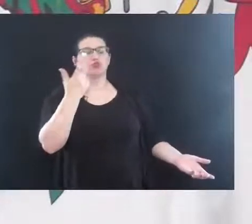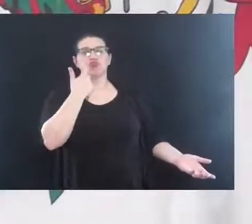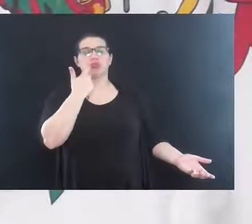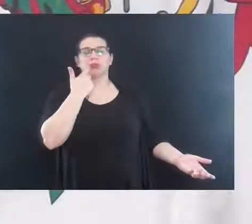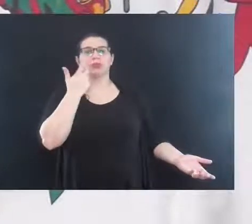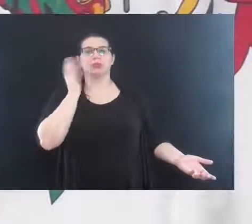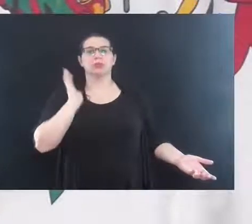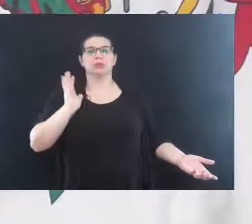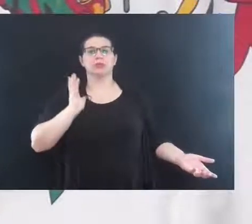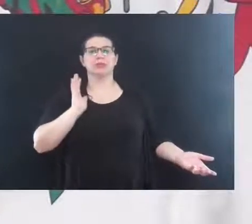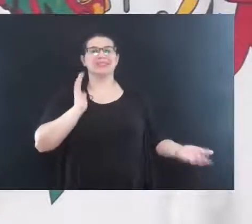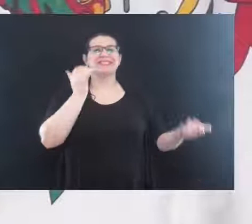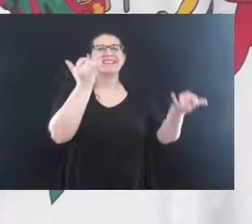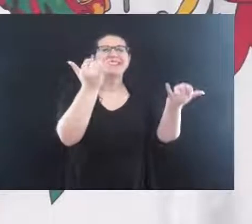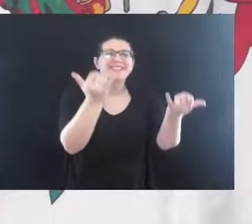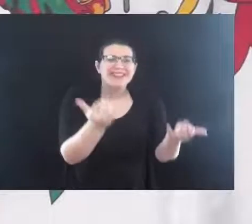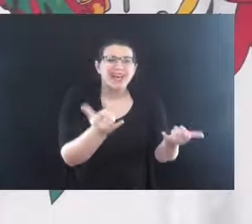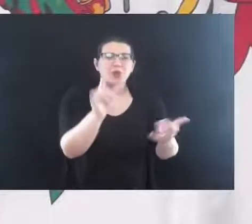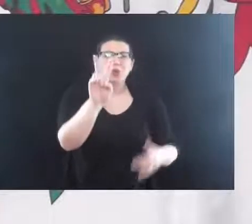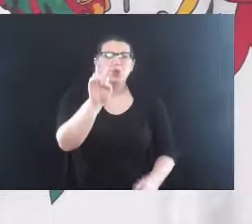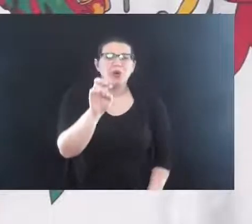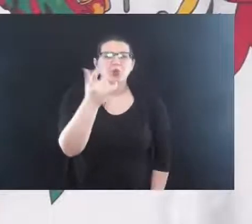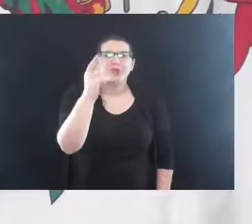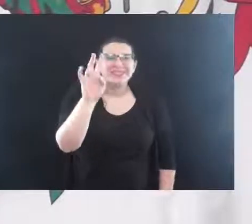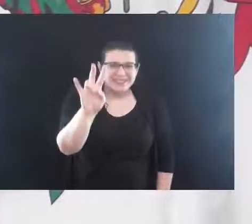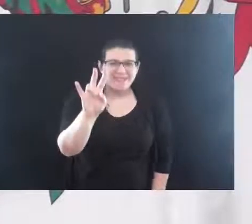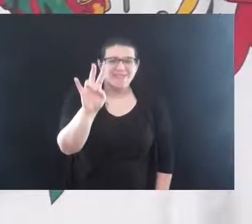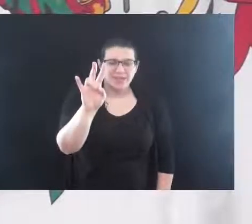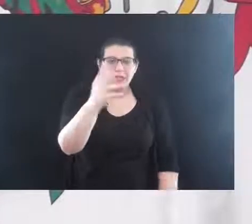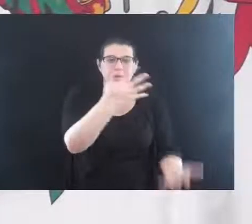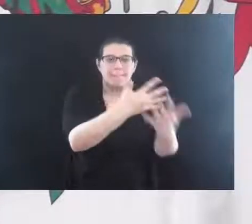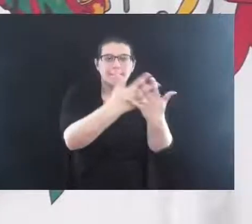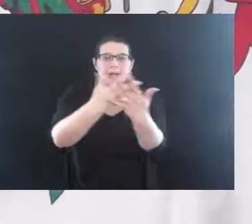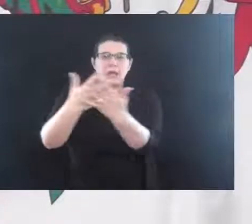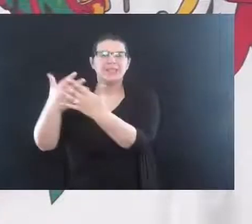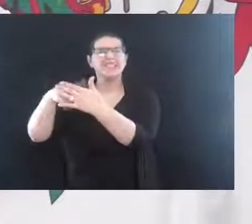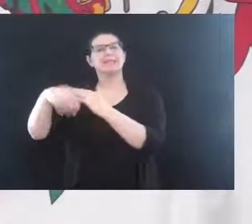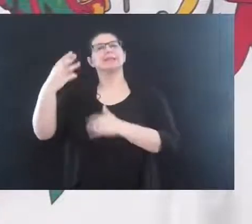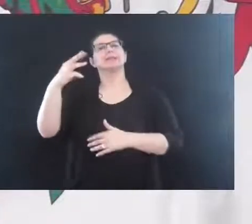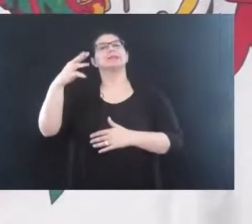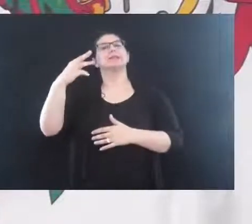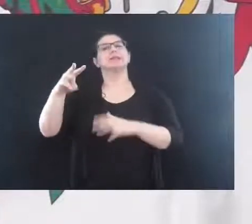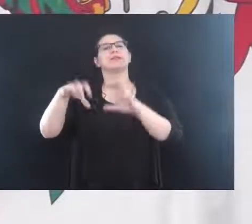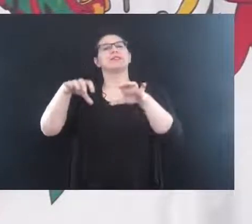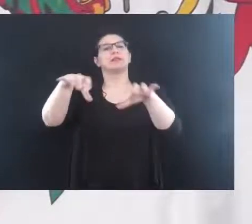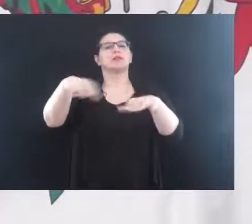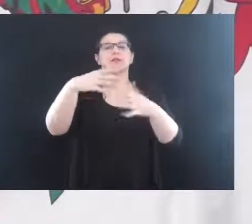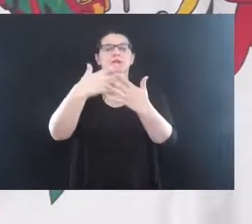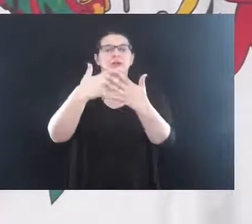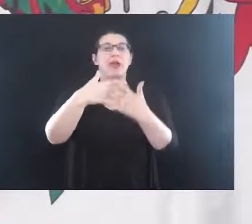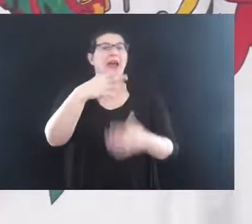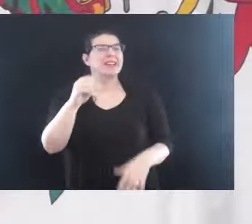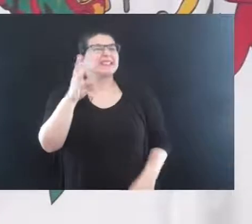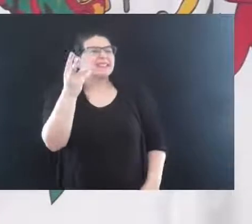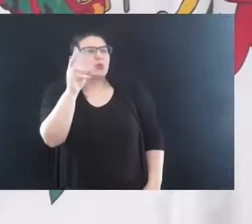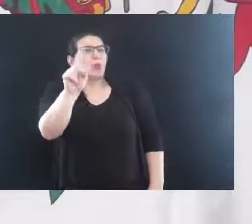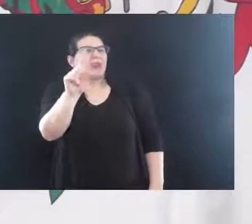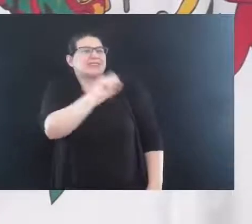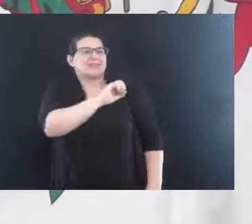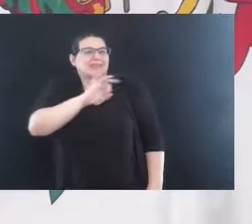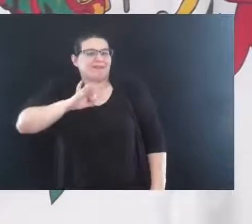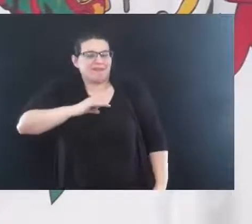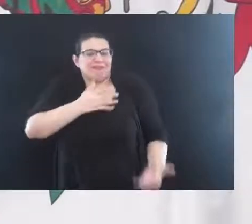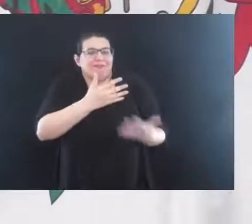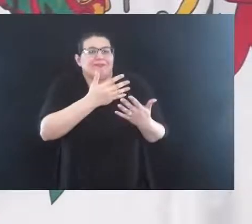have 227 inmates at 16 facilities, and 61 staff cases at 22 facilities